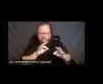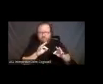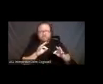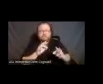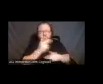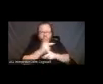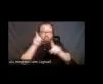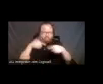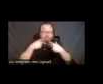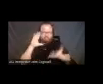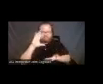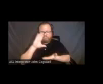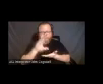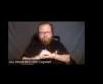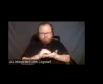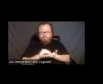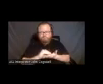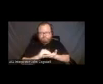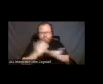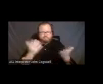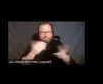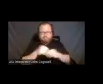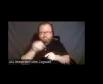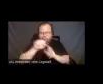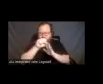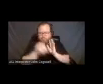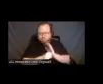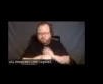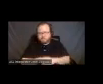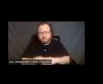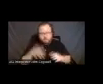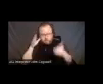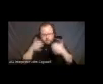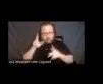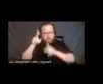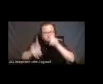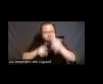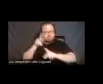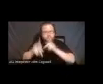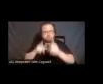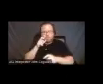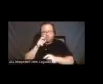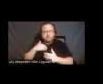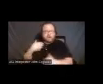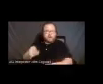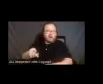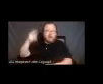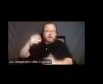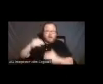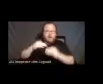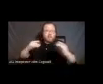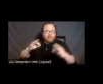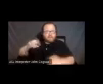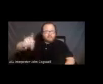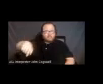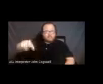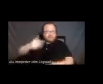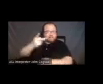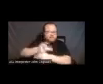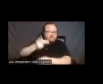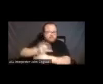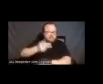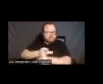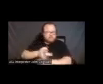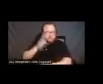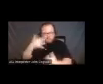over time throughout the state. These allow folks who are at a higher level of care need to still be